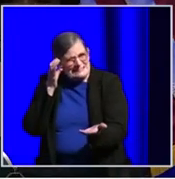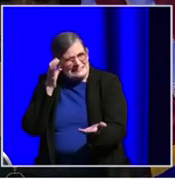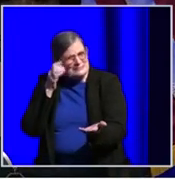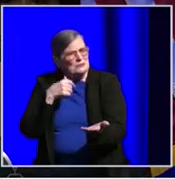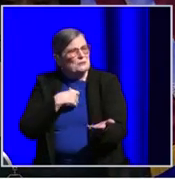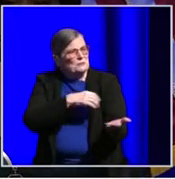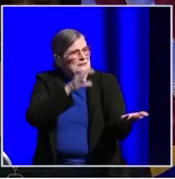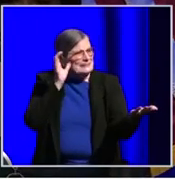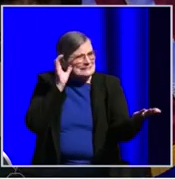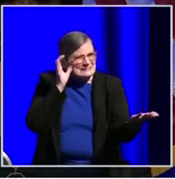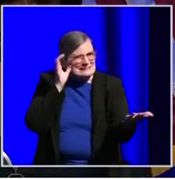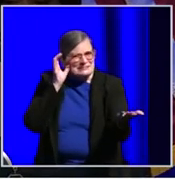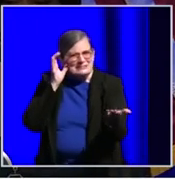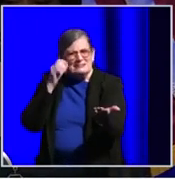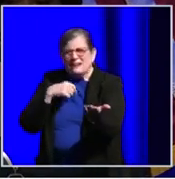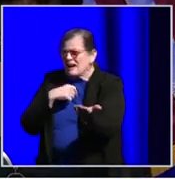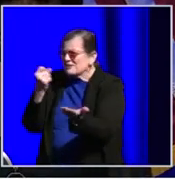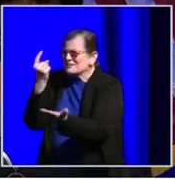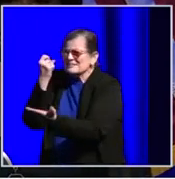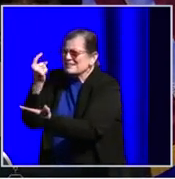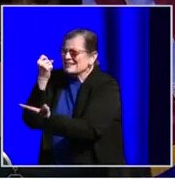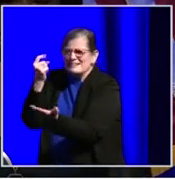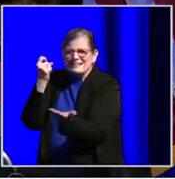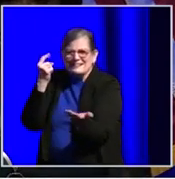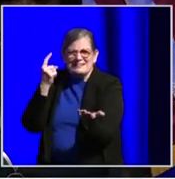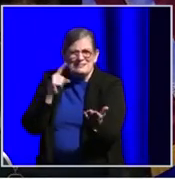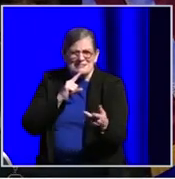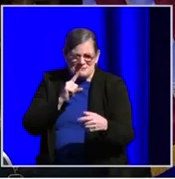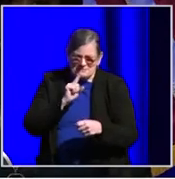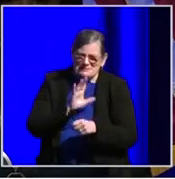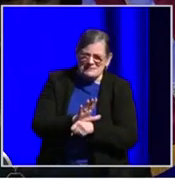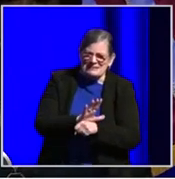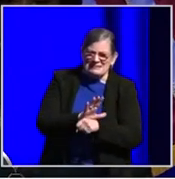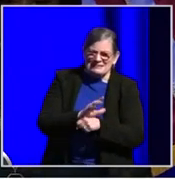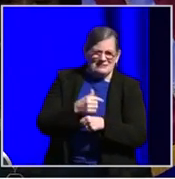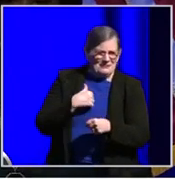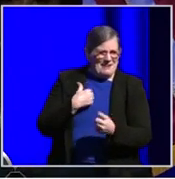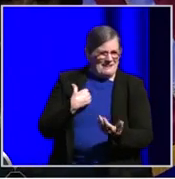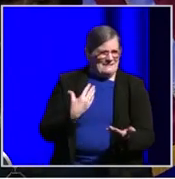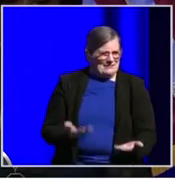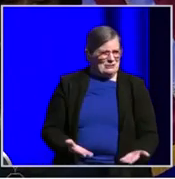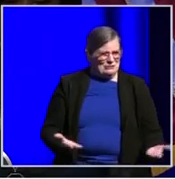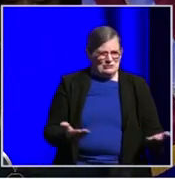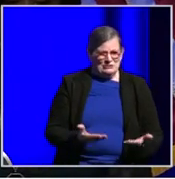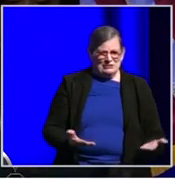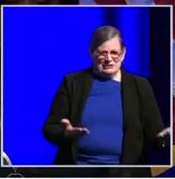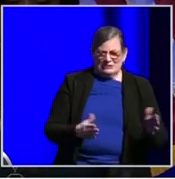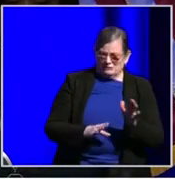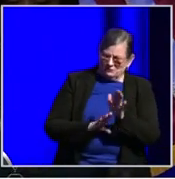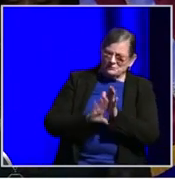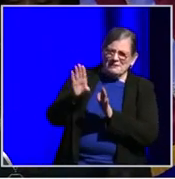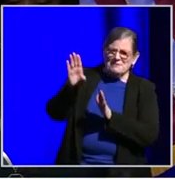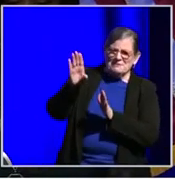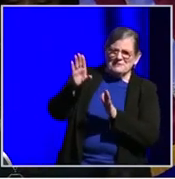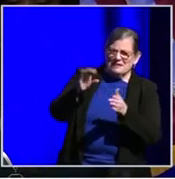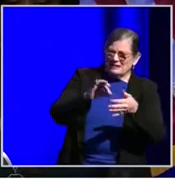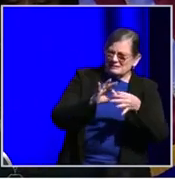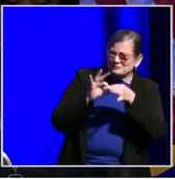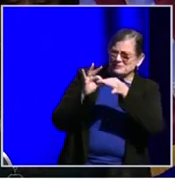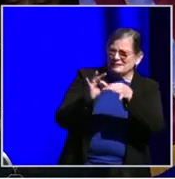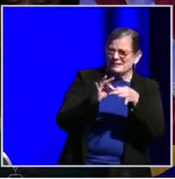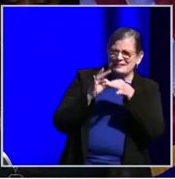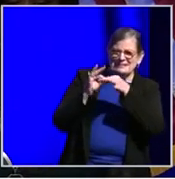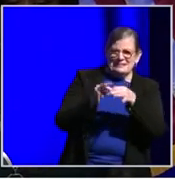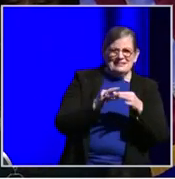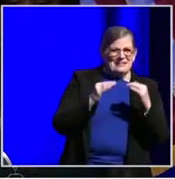promise of this great city, we'll build a community where prosperity is shared, where democratic rights are secured, and where everyone in